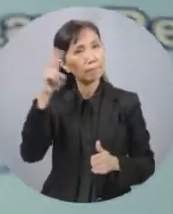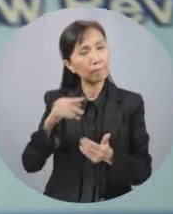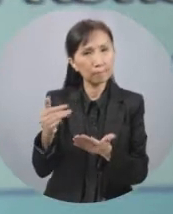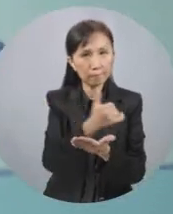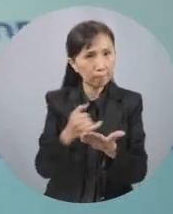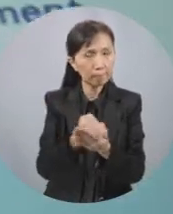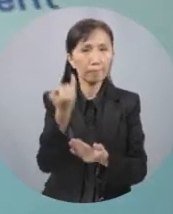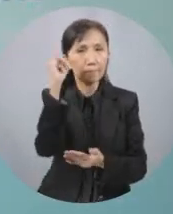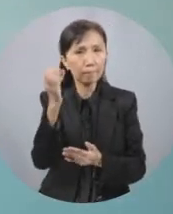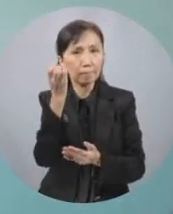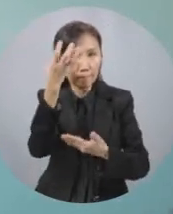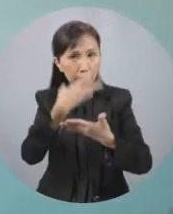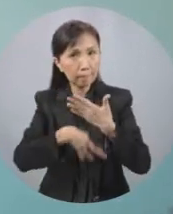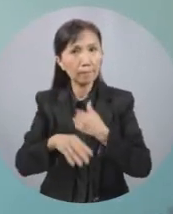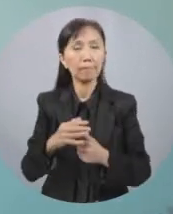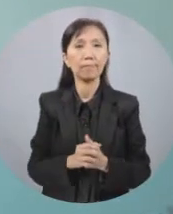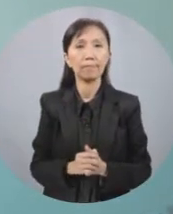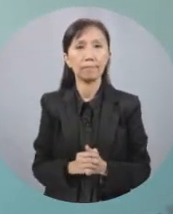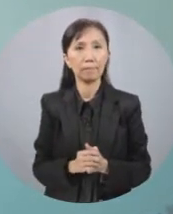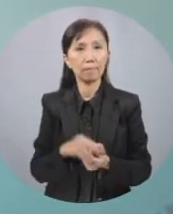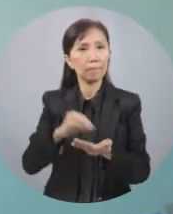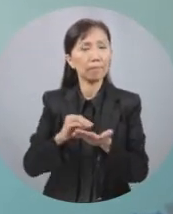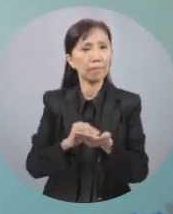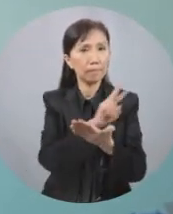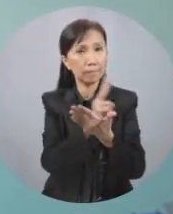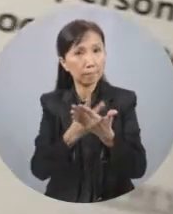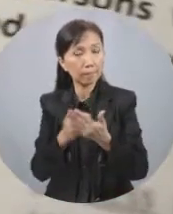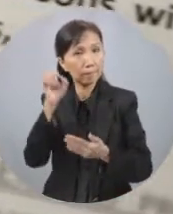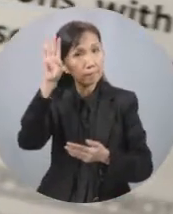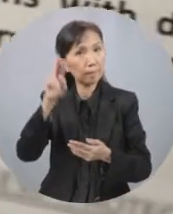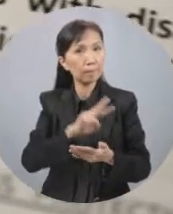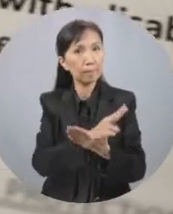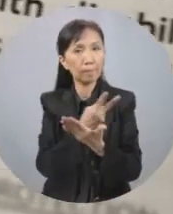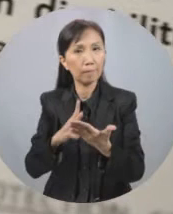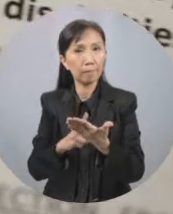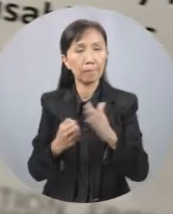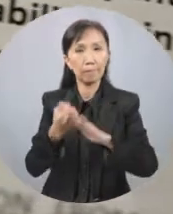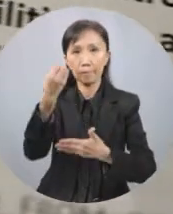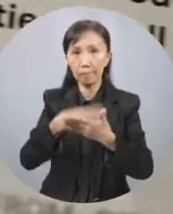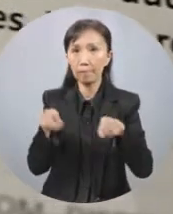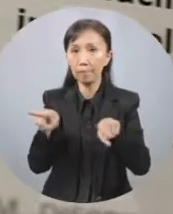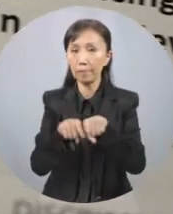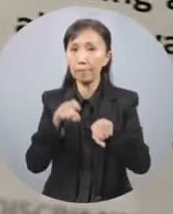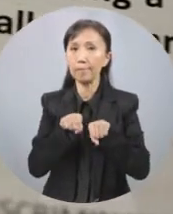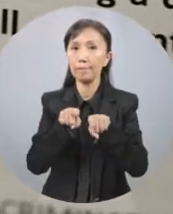also monitor implementation of the legislation and make recommendations on legislative reform.